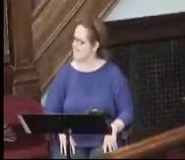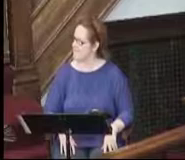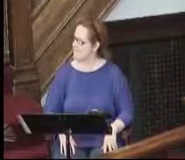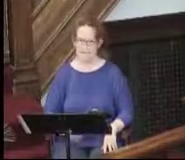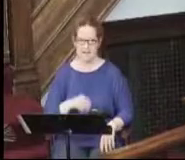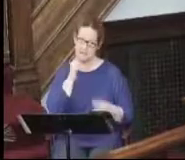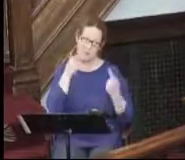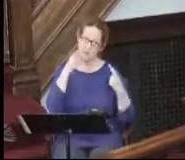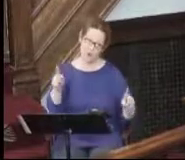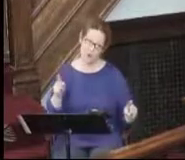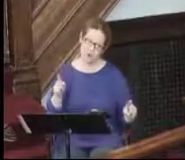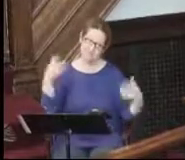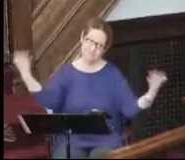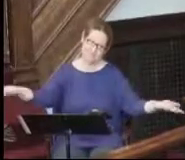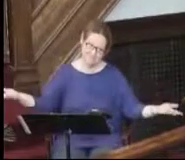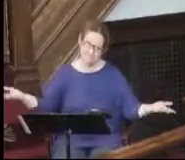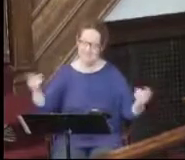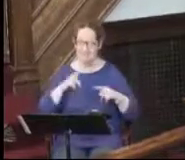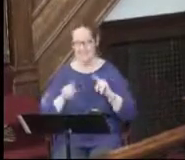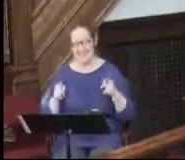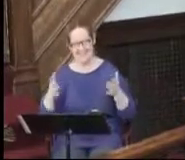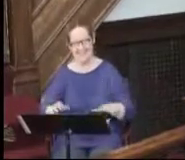Didn't work, but anyway.